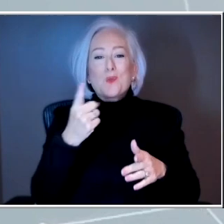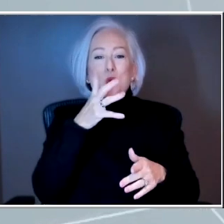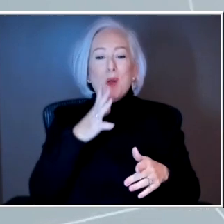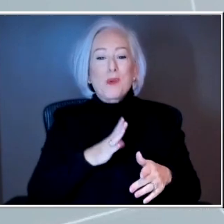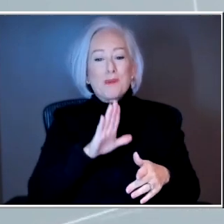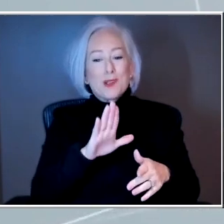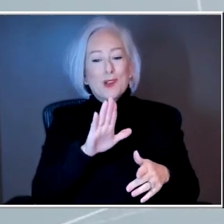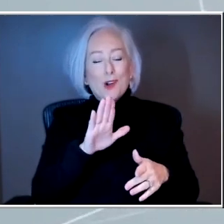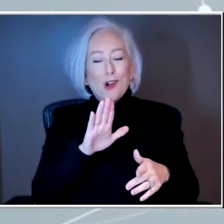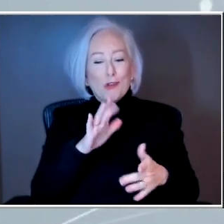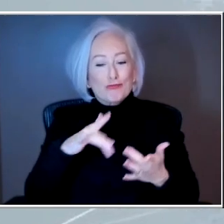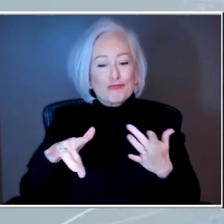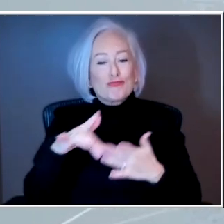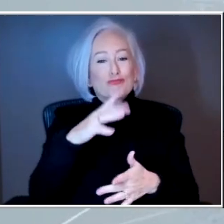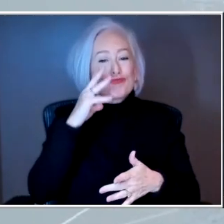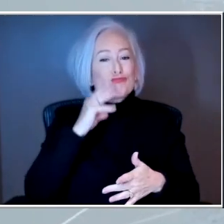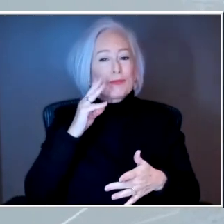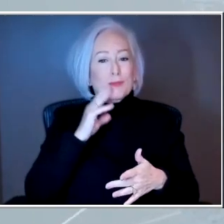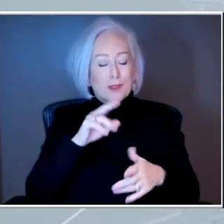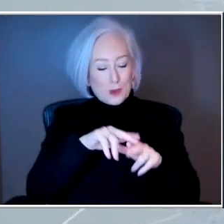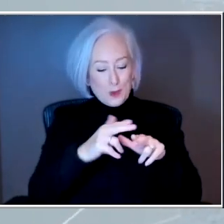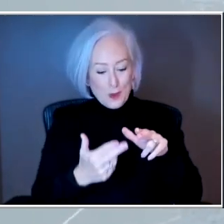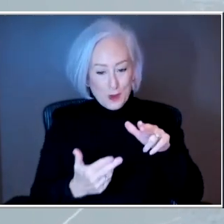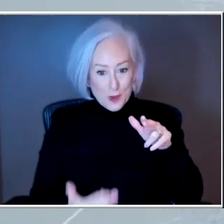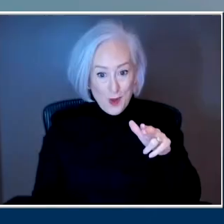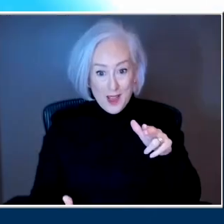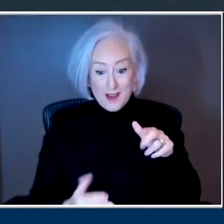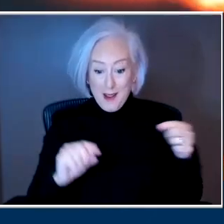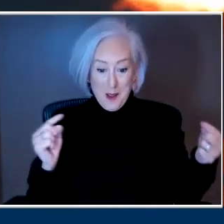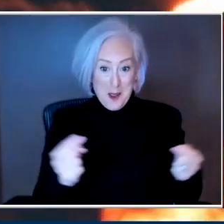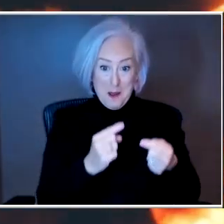she lost and the passion she found.